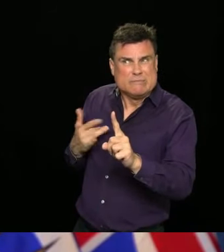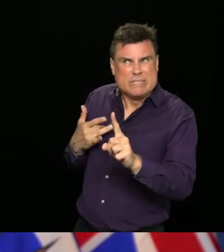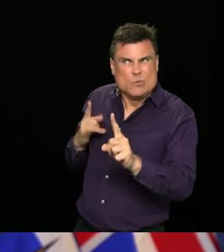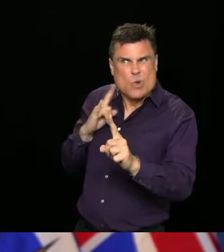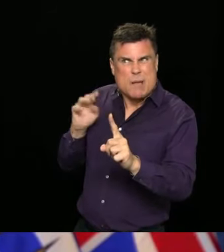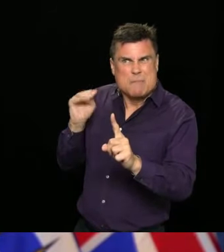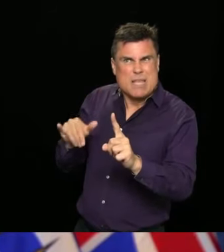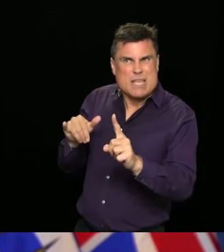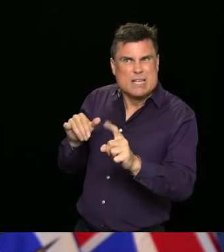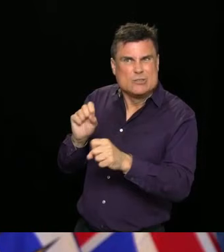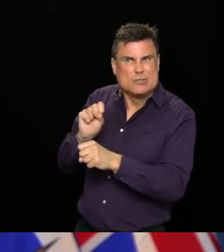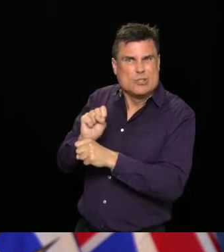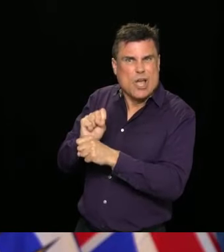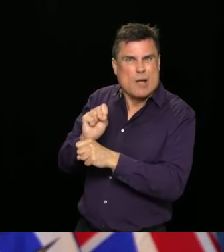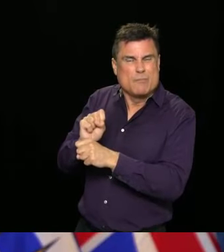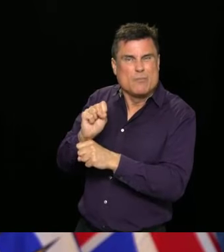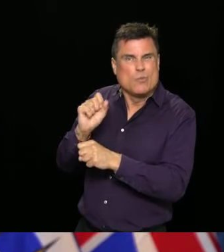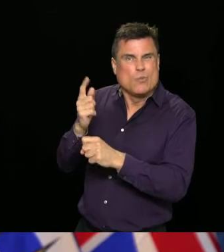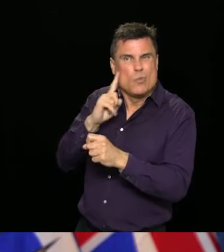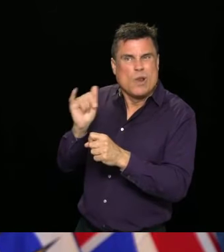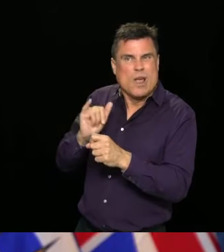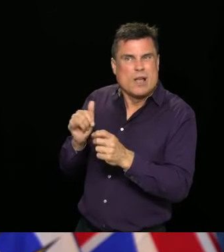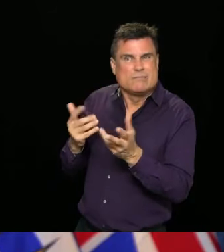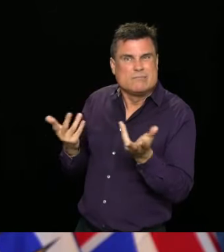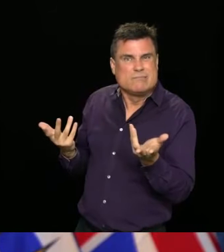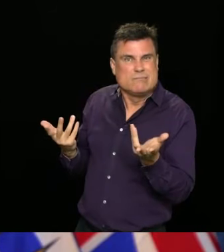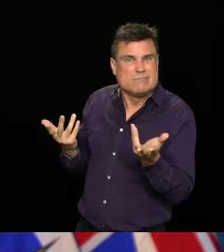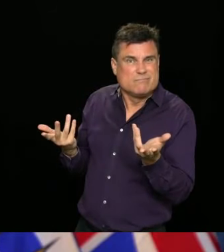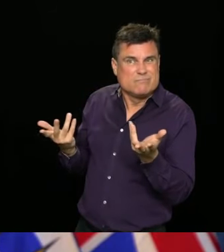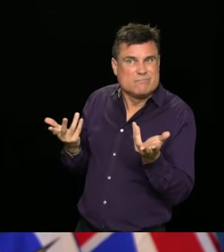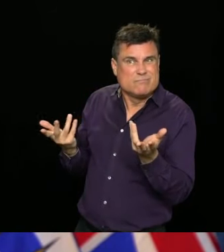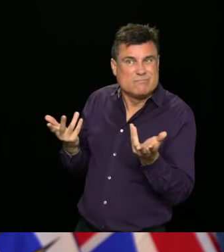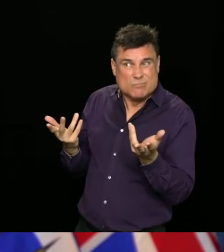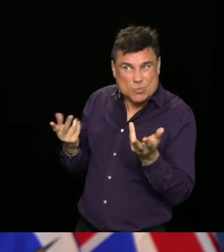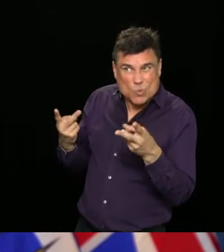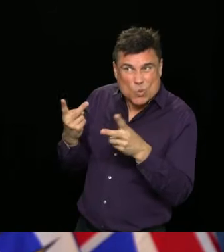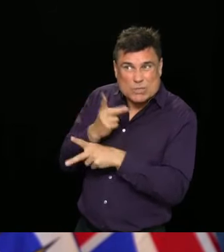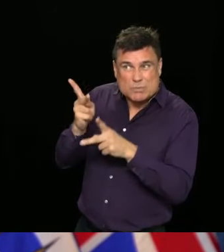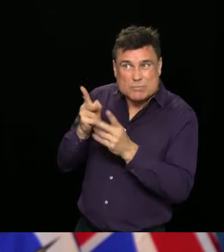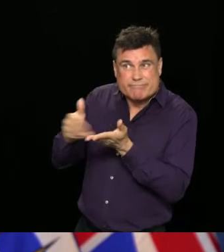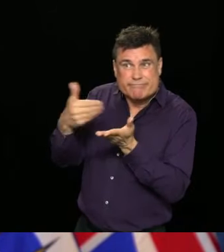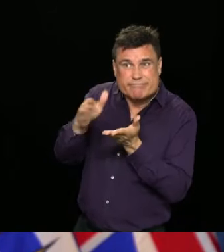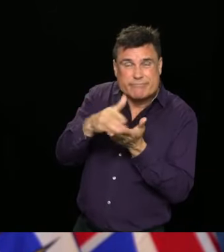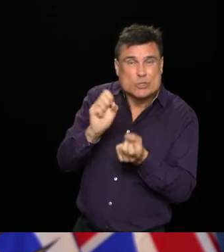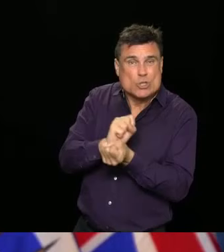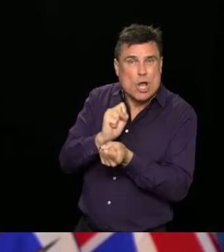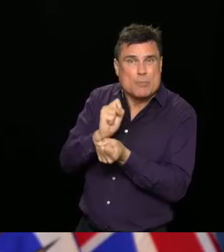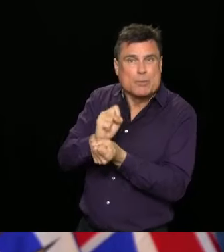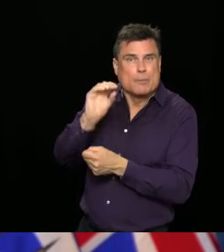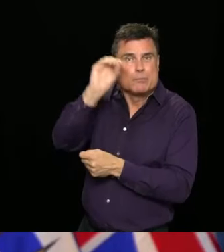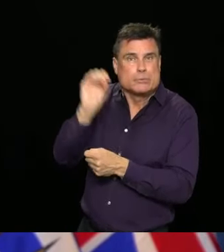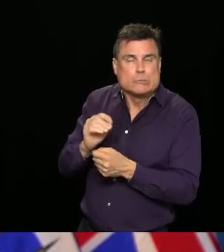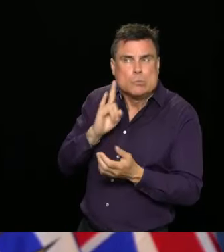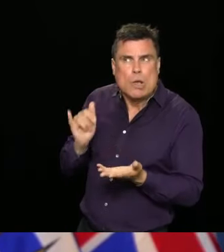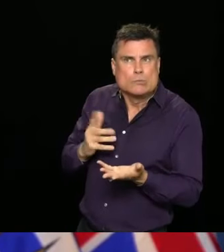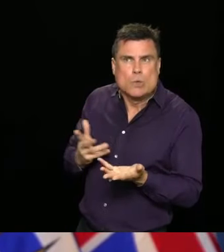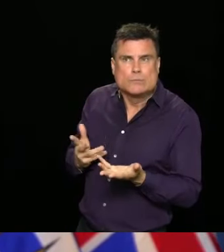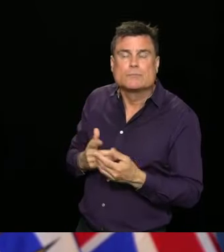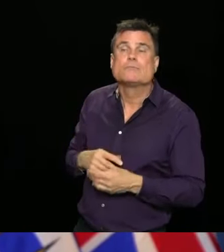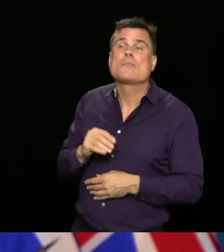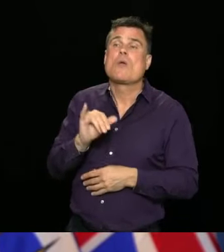input into whether we can expect job numbers for May to be any less grim than they were in April? And just one